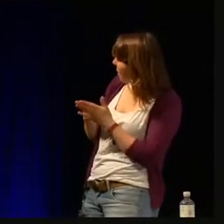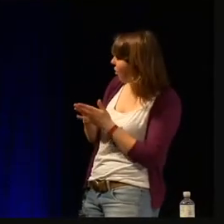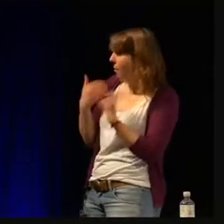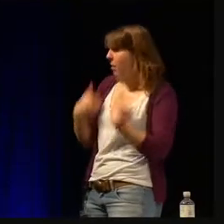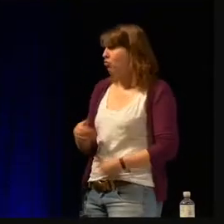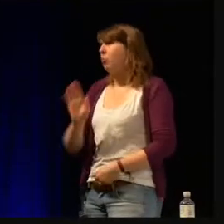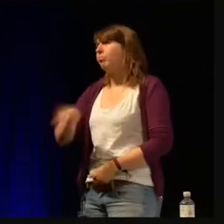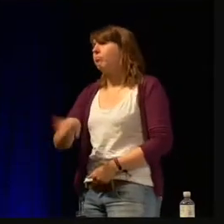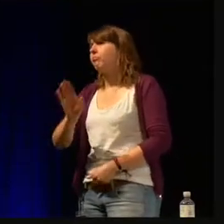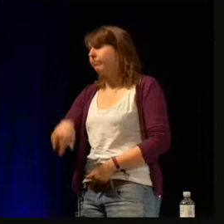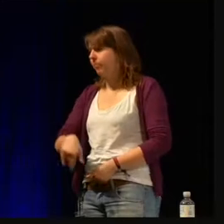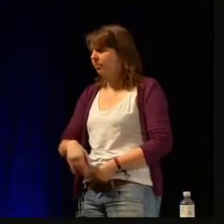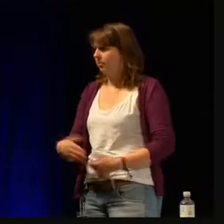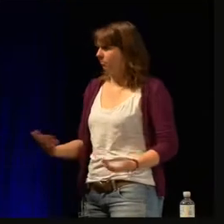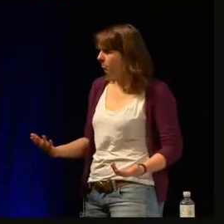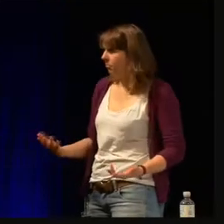And